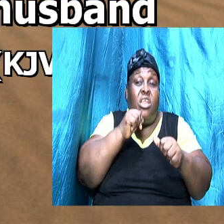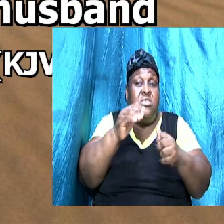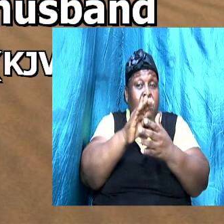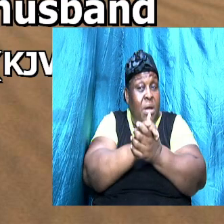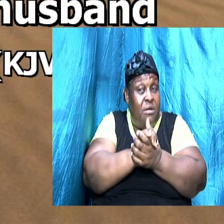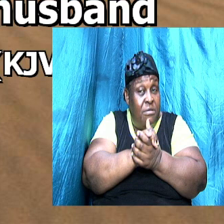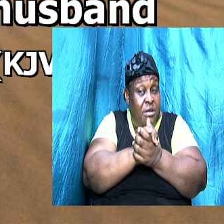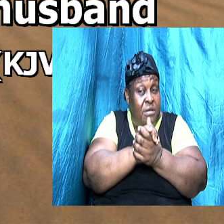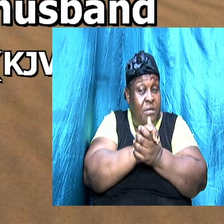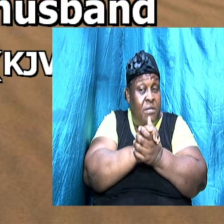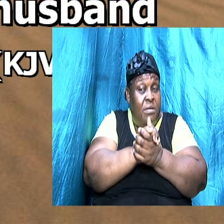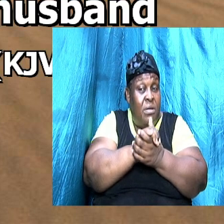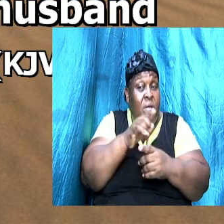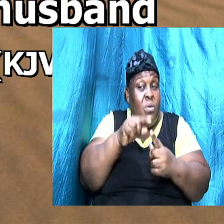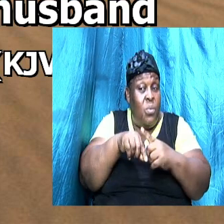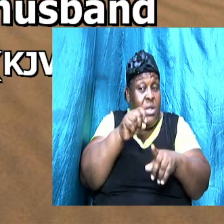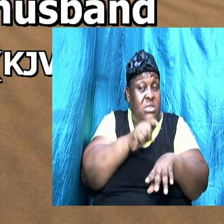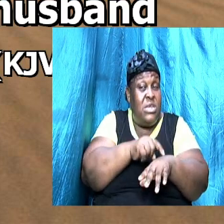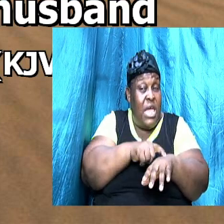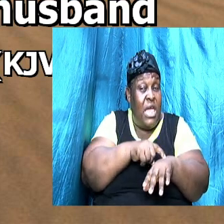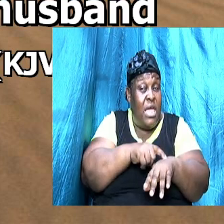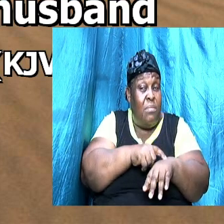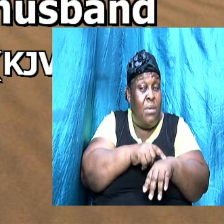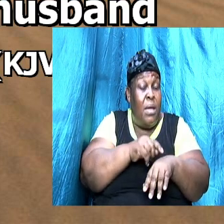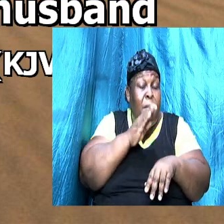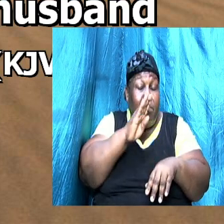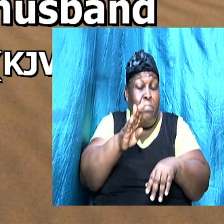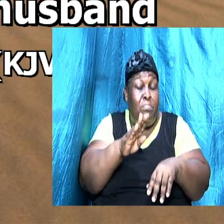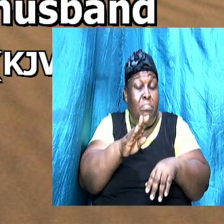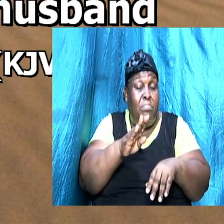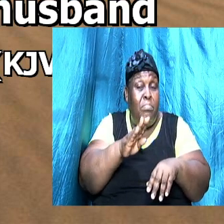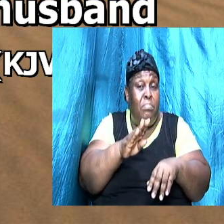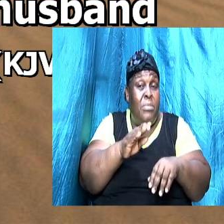Or if after a time now, and they have been away,